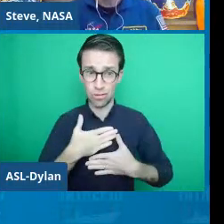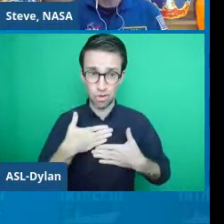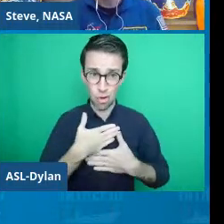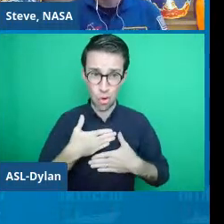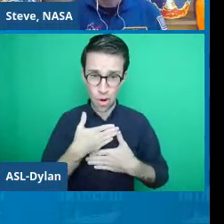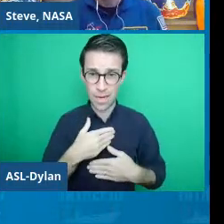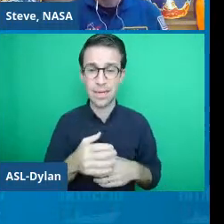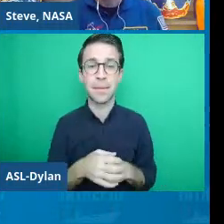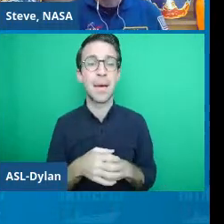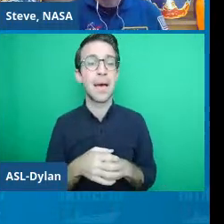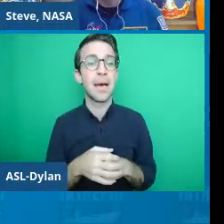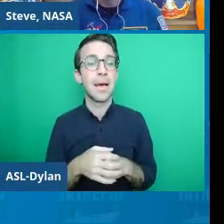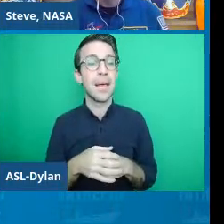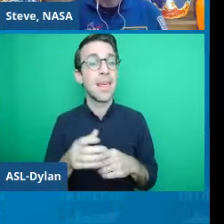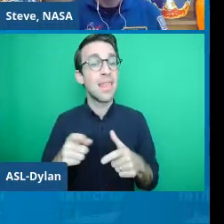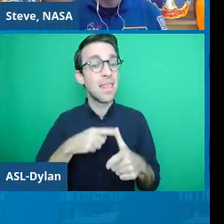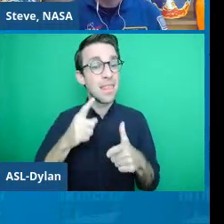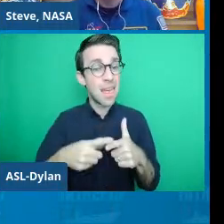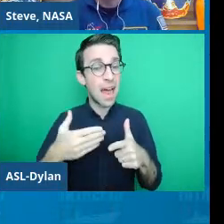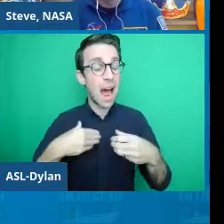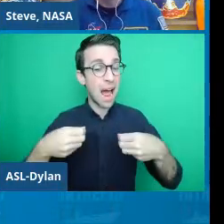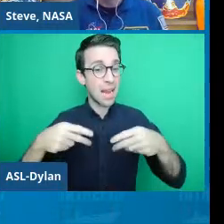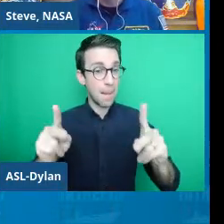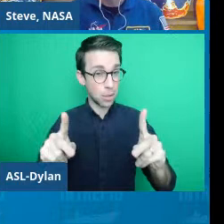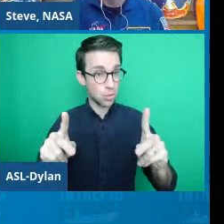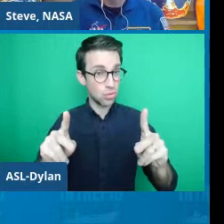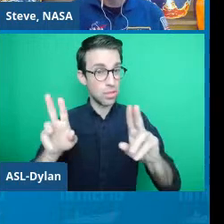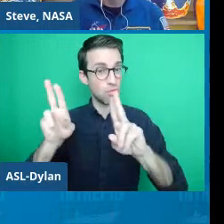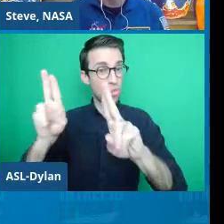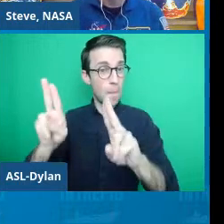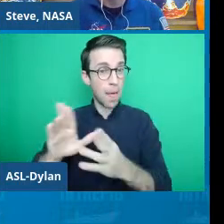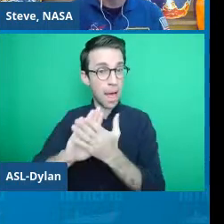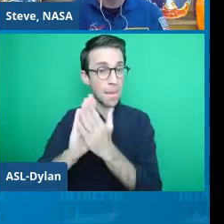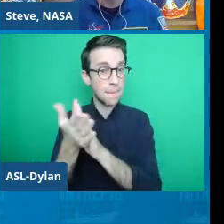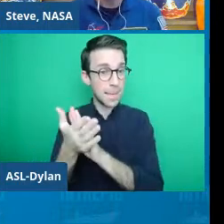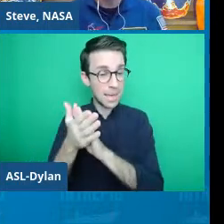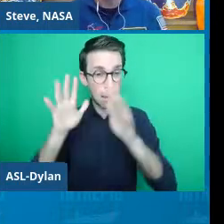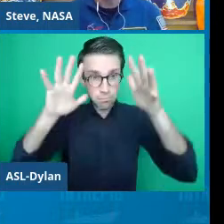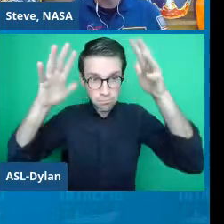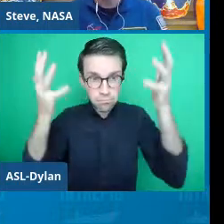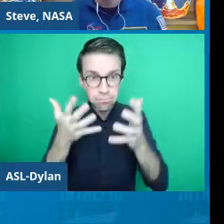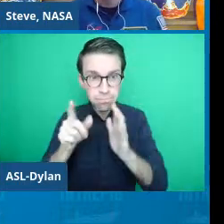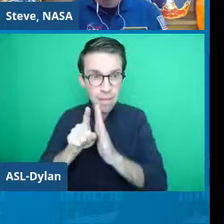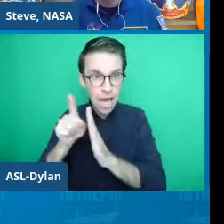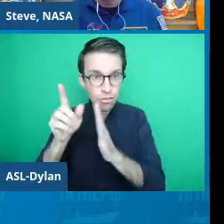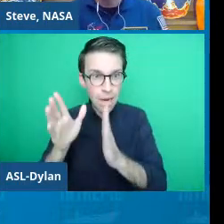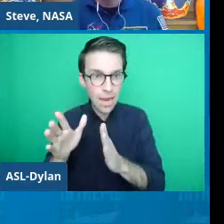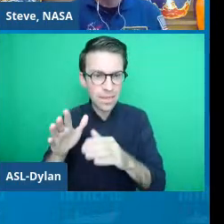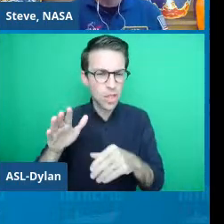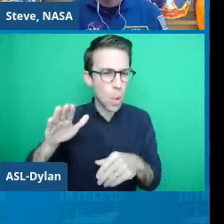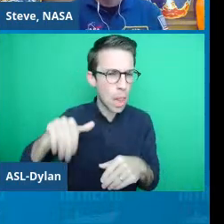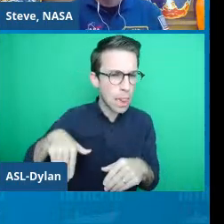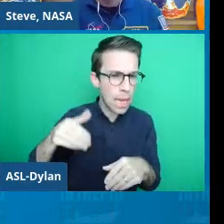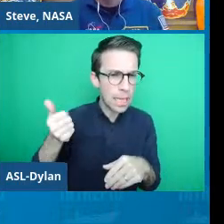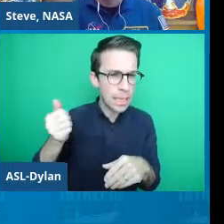opportunity came up to apply to be an astronaut. And so this is in the late 1990s.